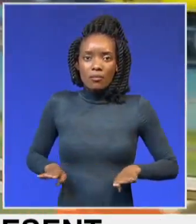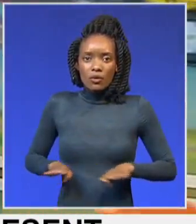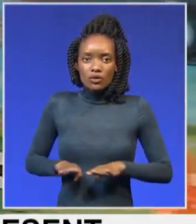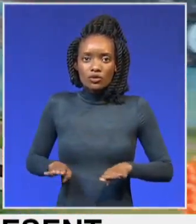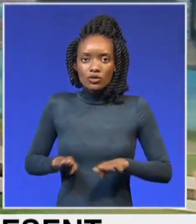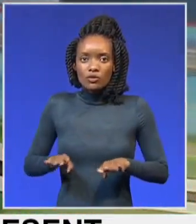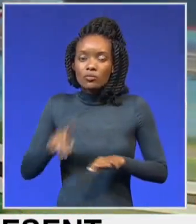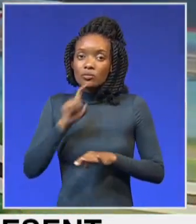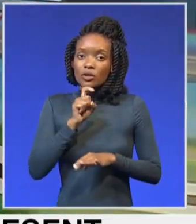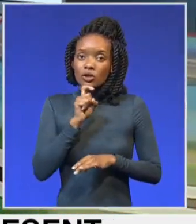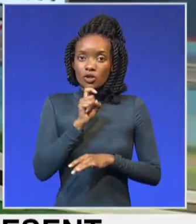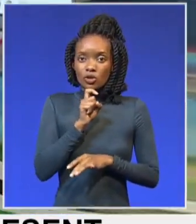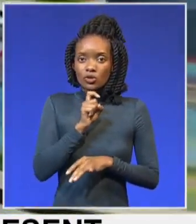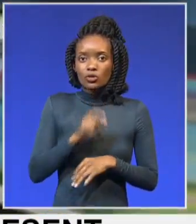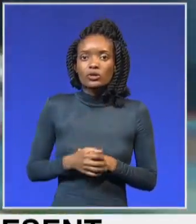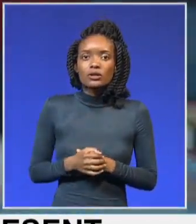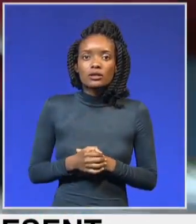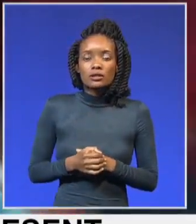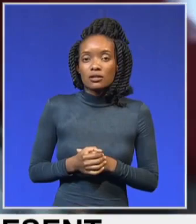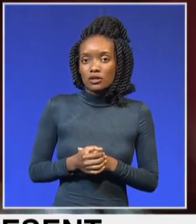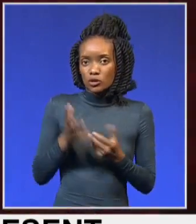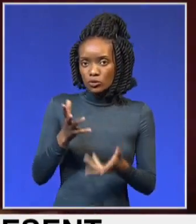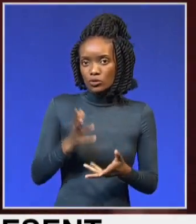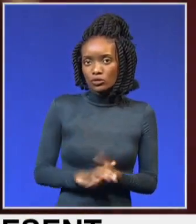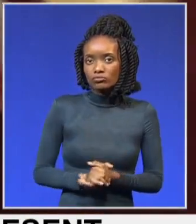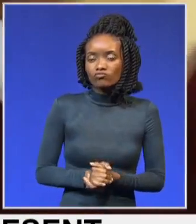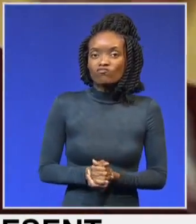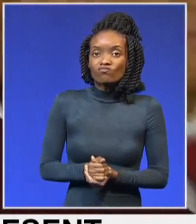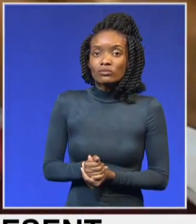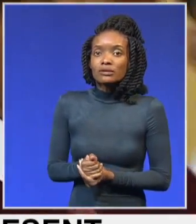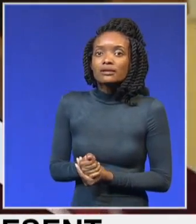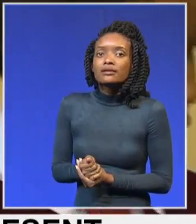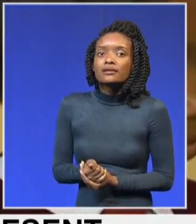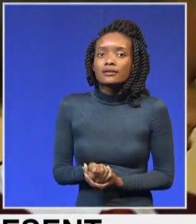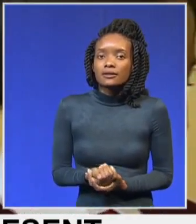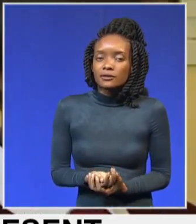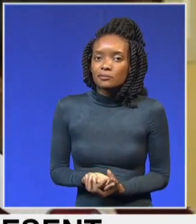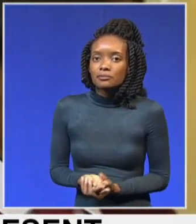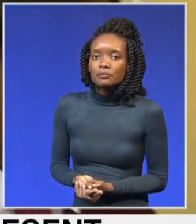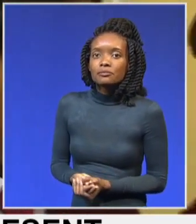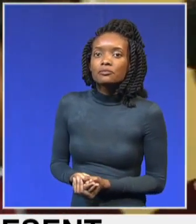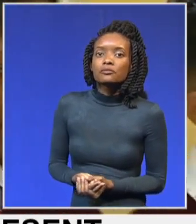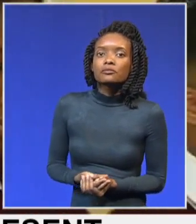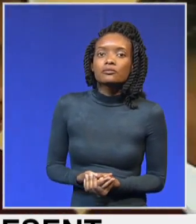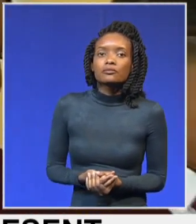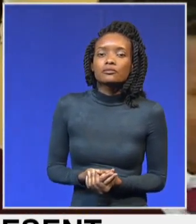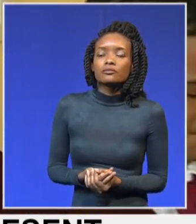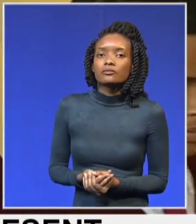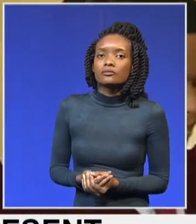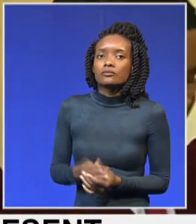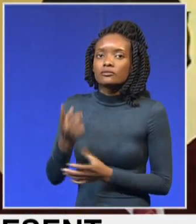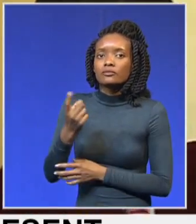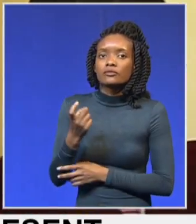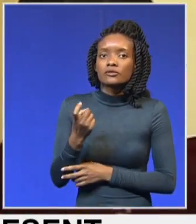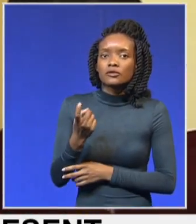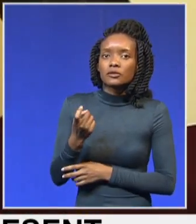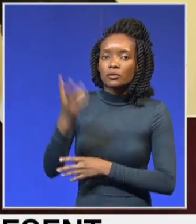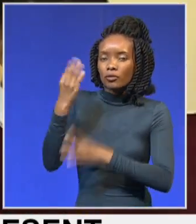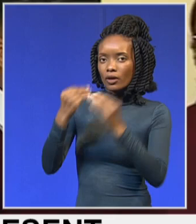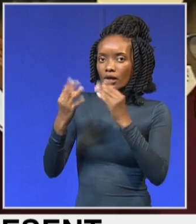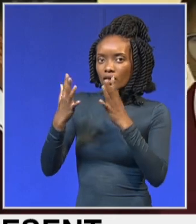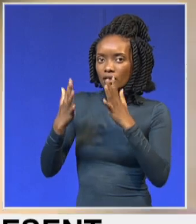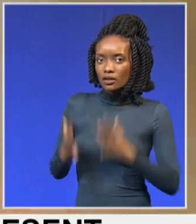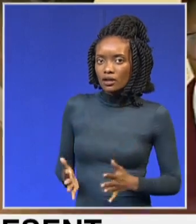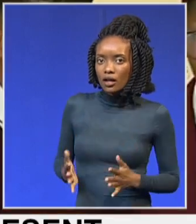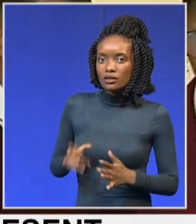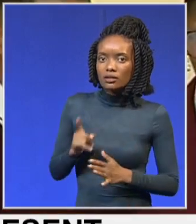bottom here, like that. Okay, thank you. That's Azalia Olivier. Of course, she's one of the learners of the Toxic Legos that